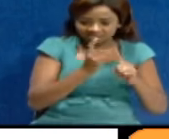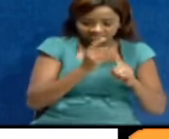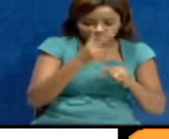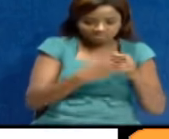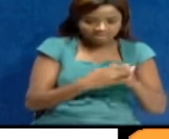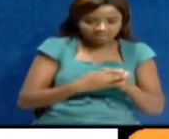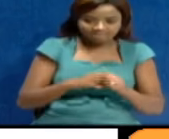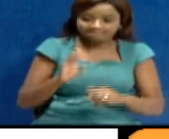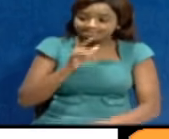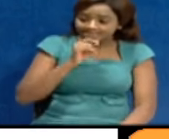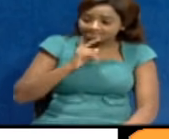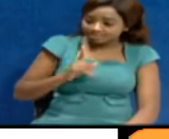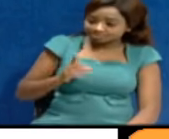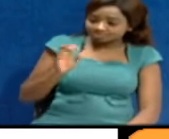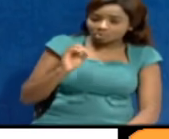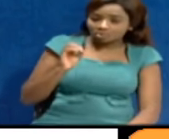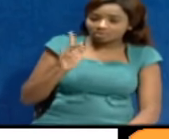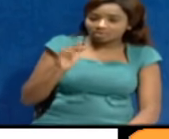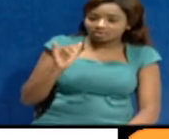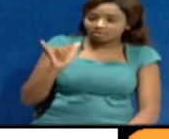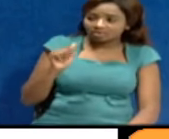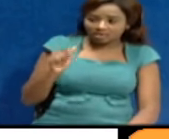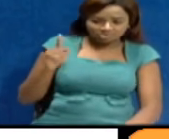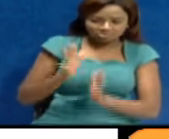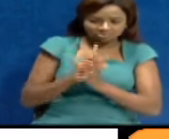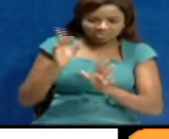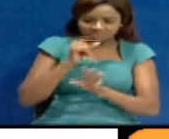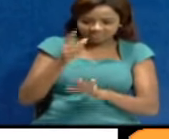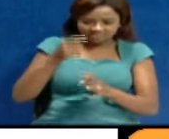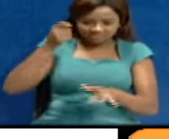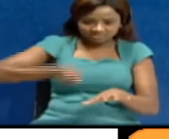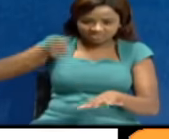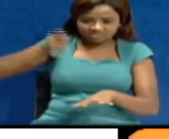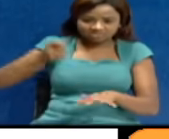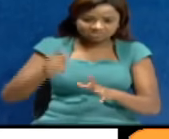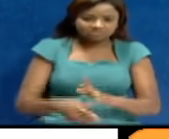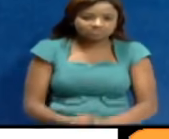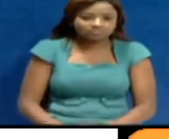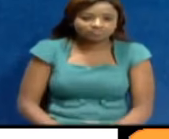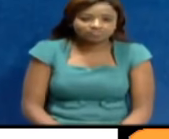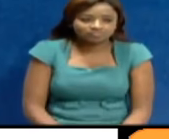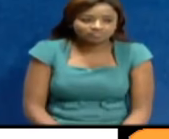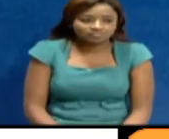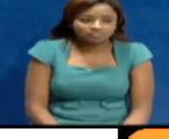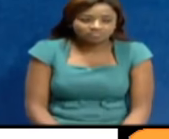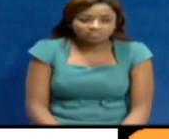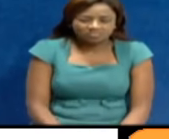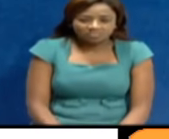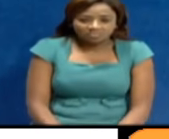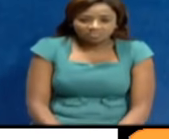by saying you celebrate this ruling. That's before, of course, the suspension that came in at the tail end of that. But one